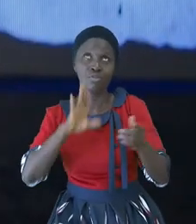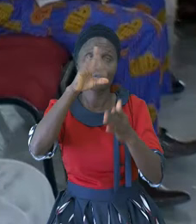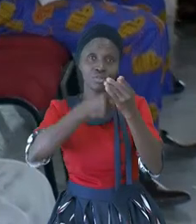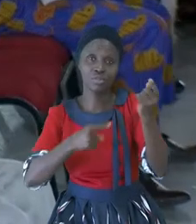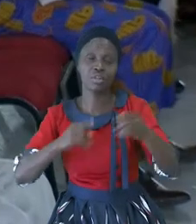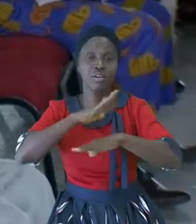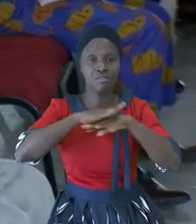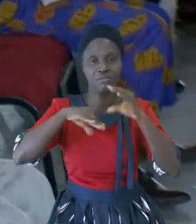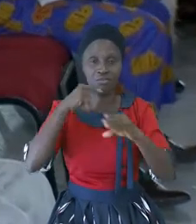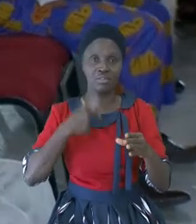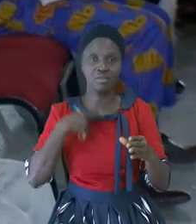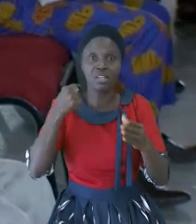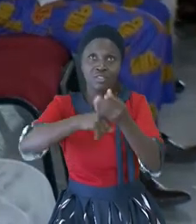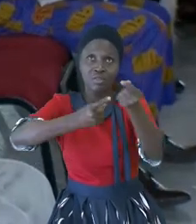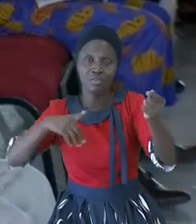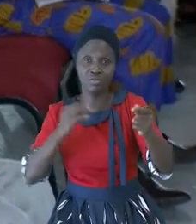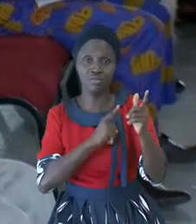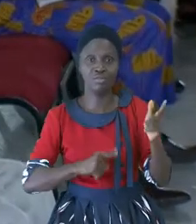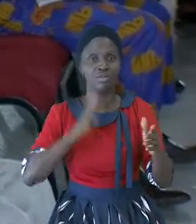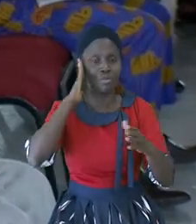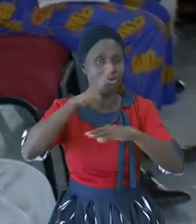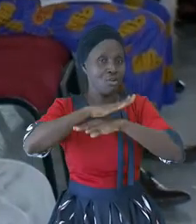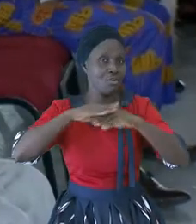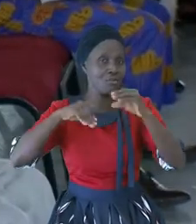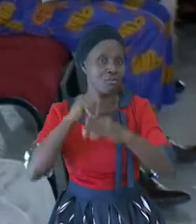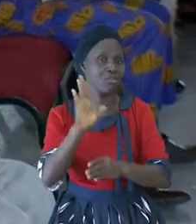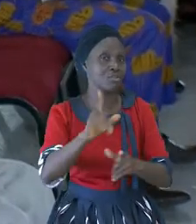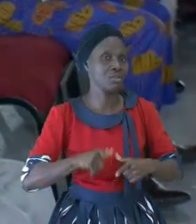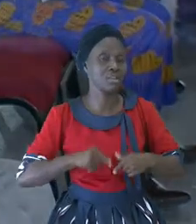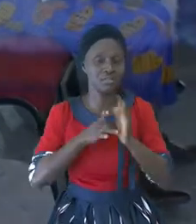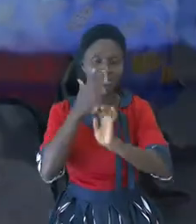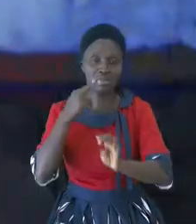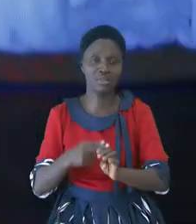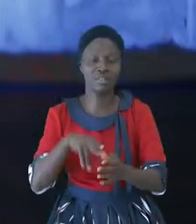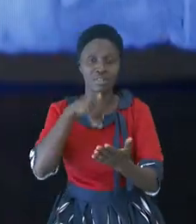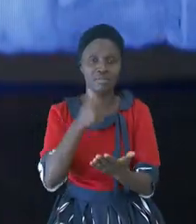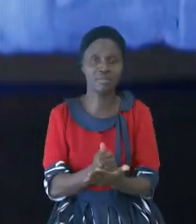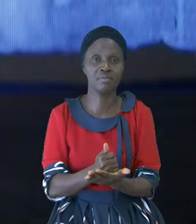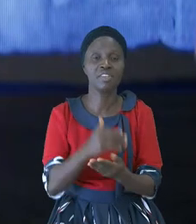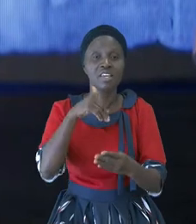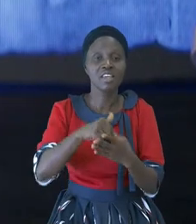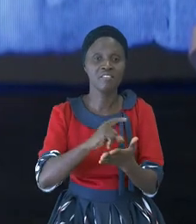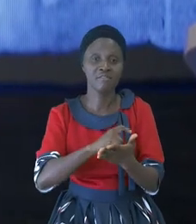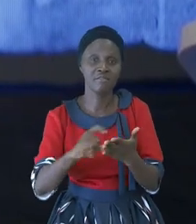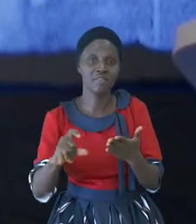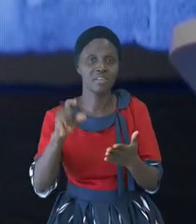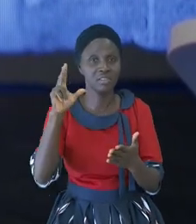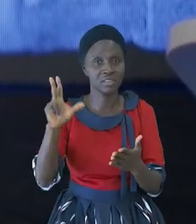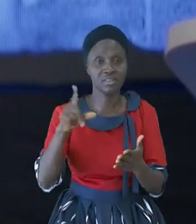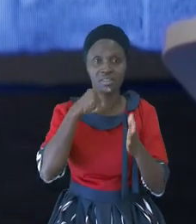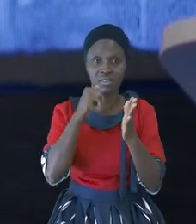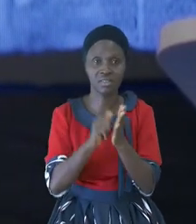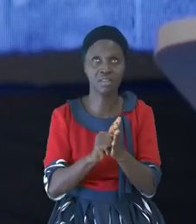in Jesus' name. We're looking here at verse 3. It says in verse 3, thy people shall